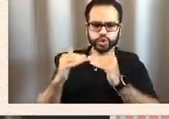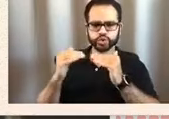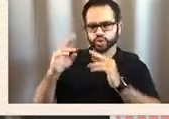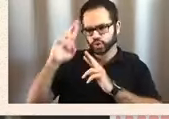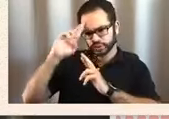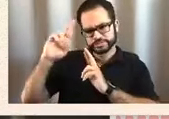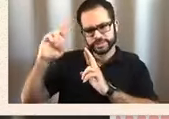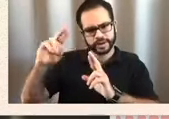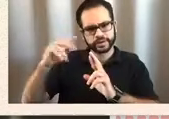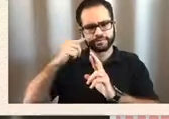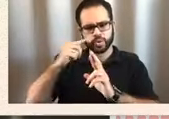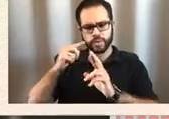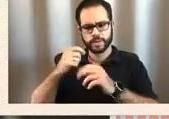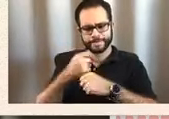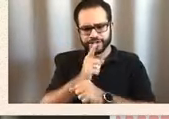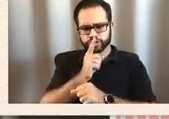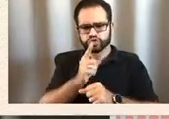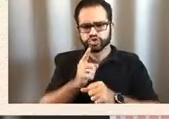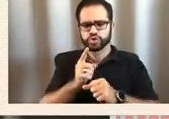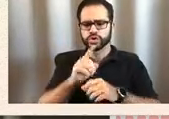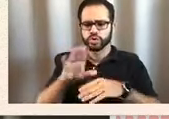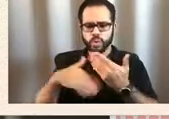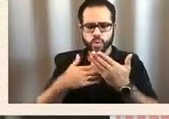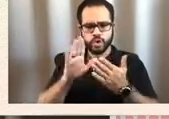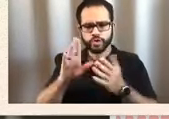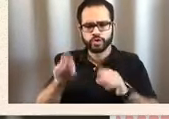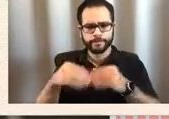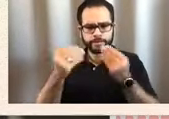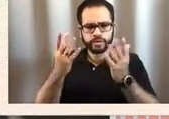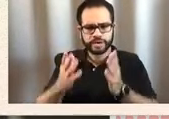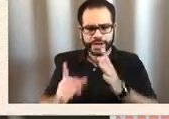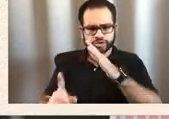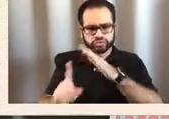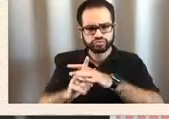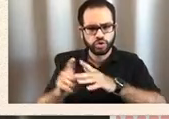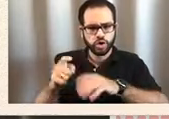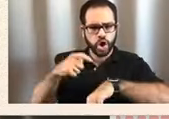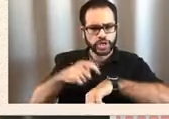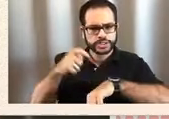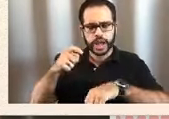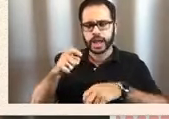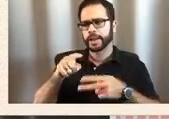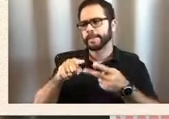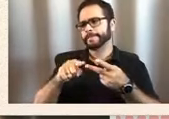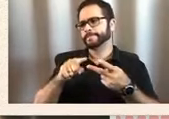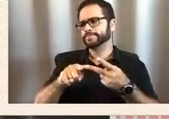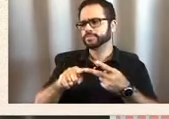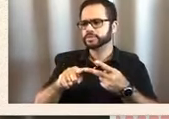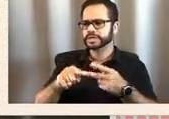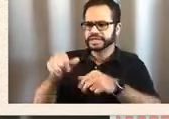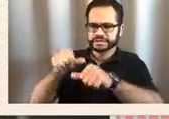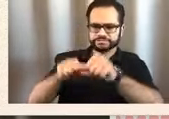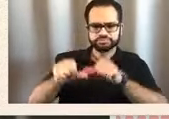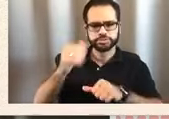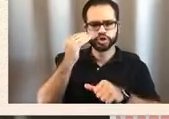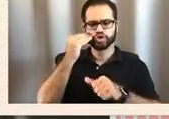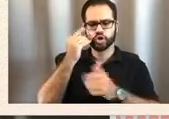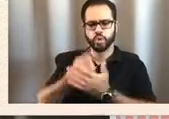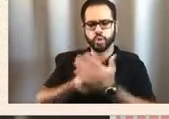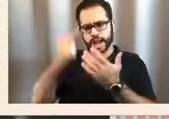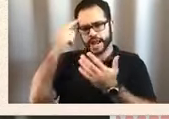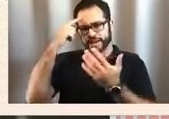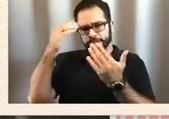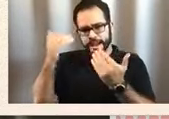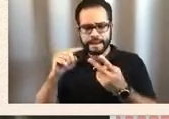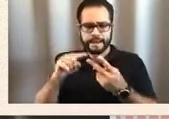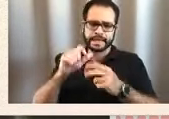are on time, making sure that you each know what's expected of you as far as setting boundaries,